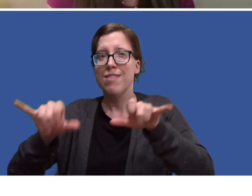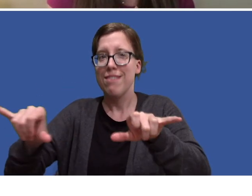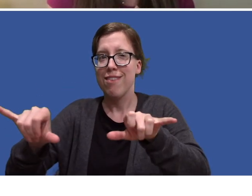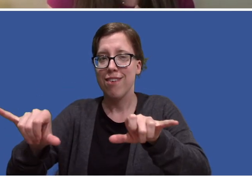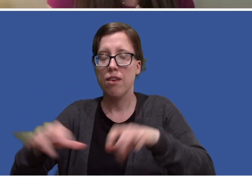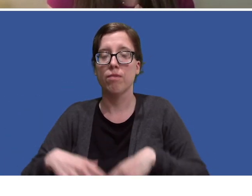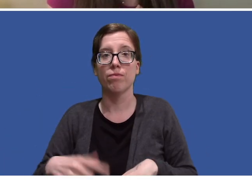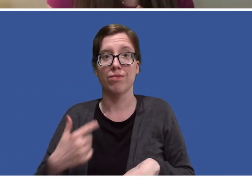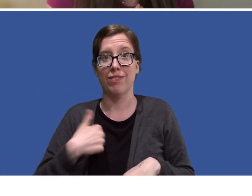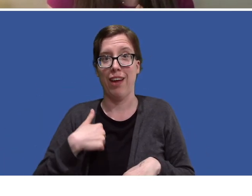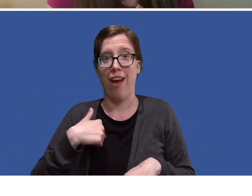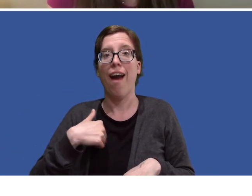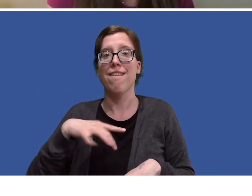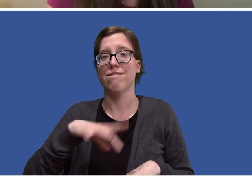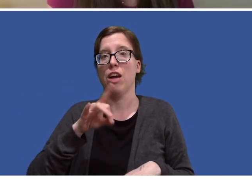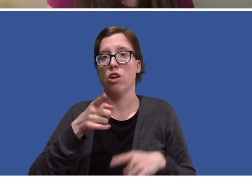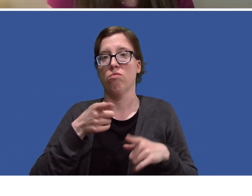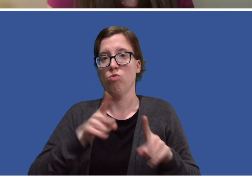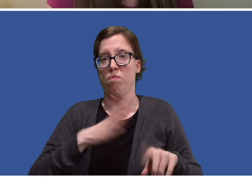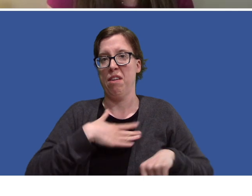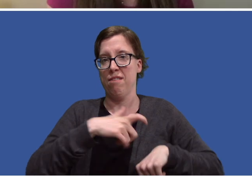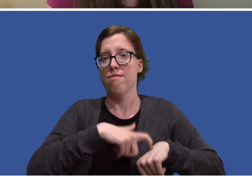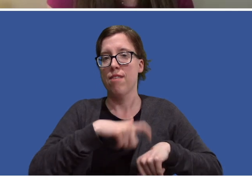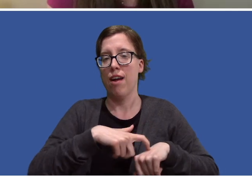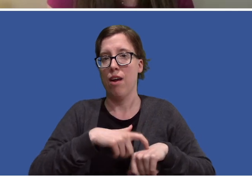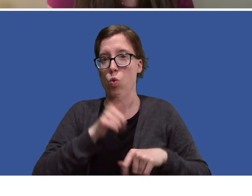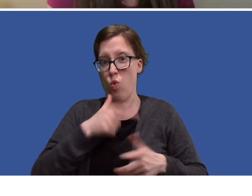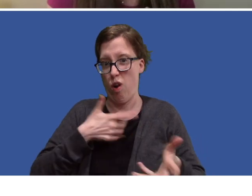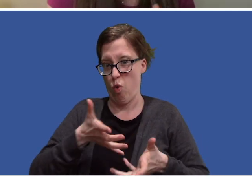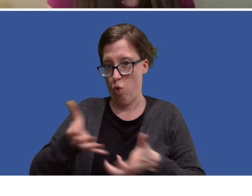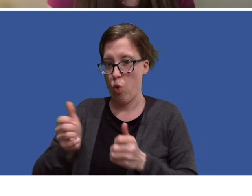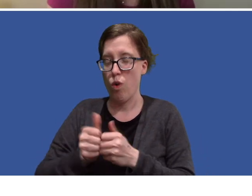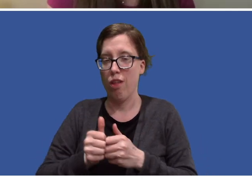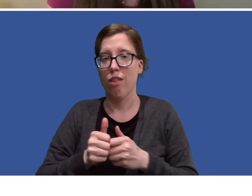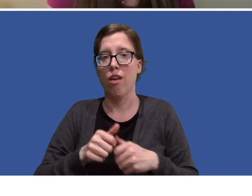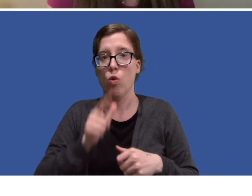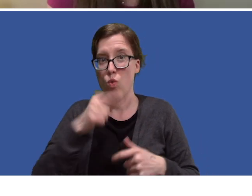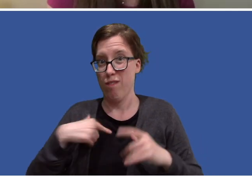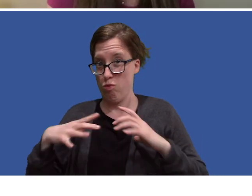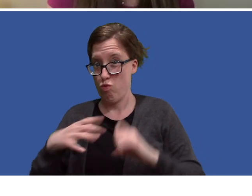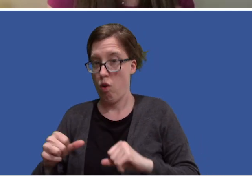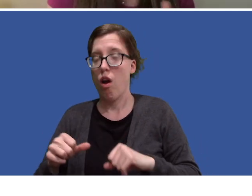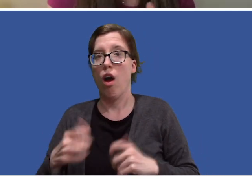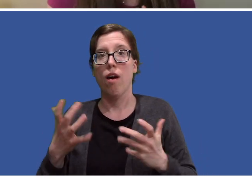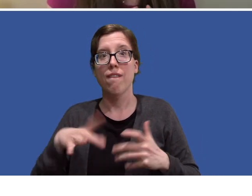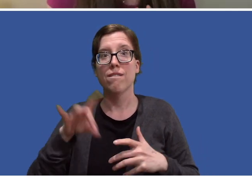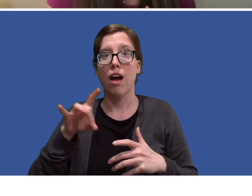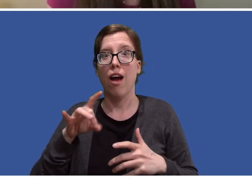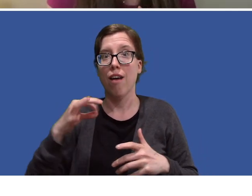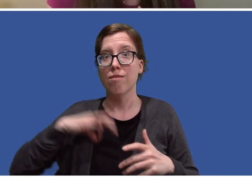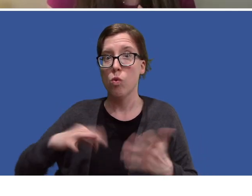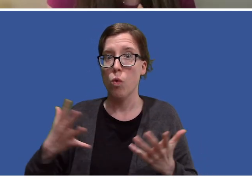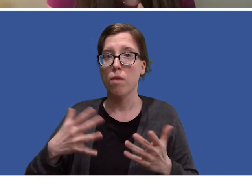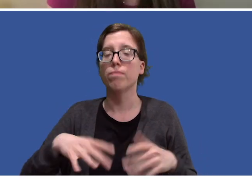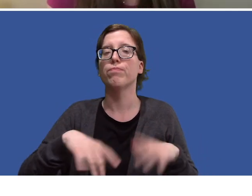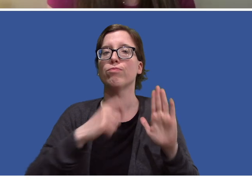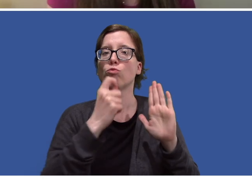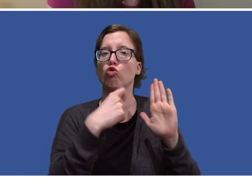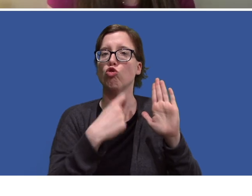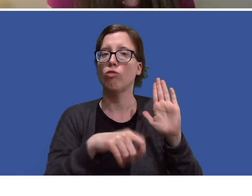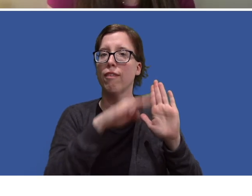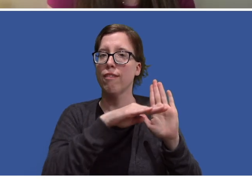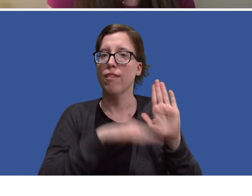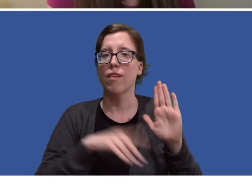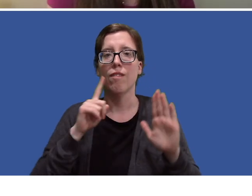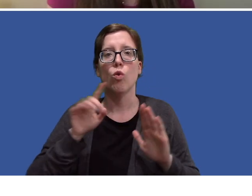with who have CHARGE was to have checklists for their routines. Having a checklist of the routine